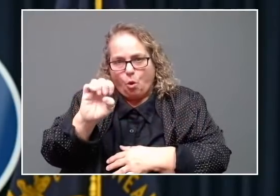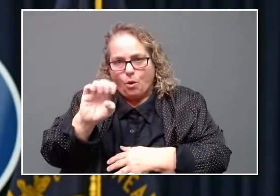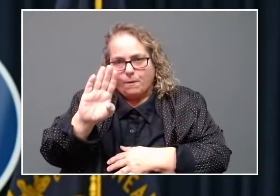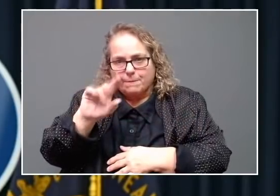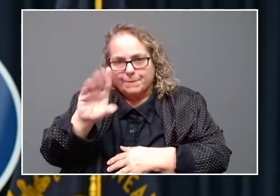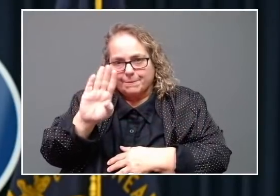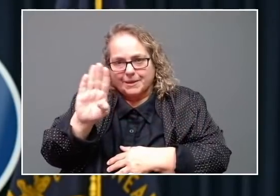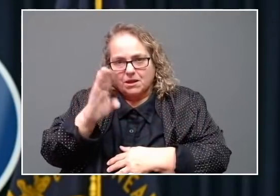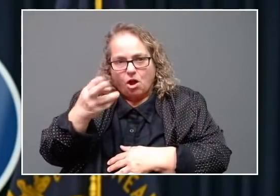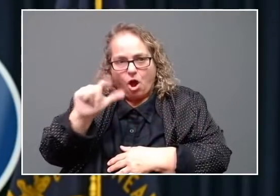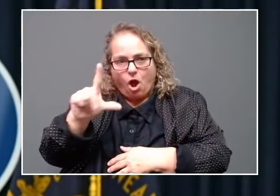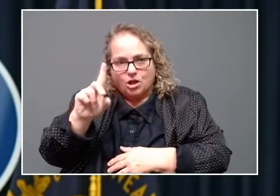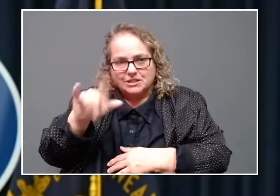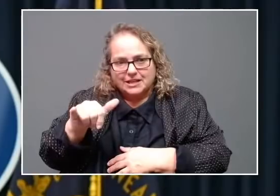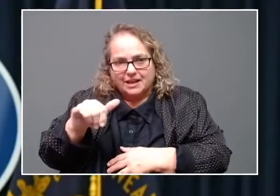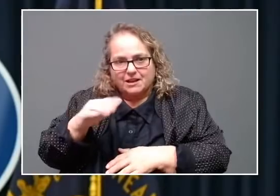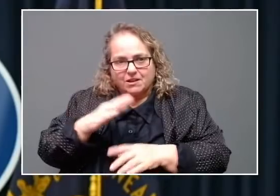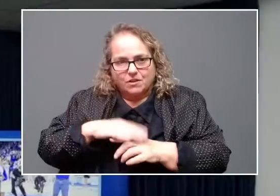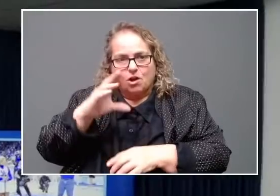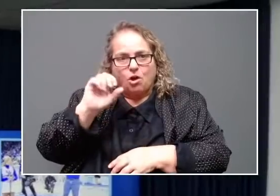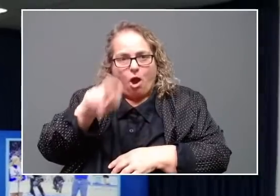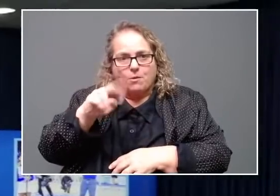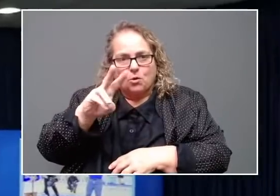Commonwealth. Fly high, Coach.